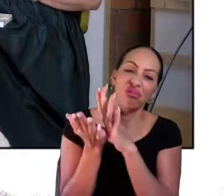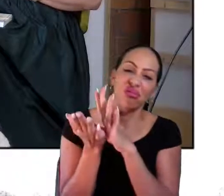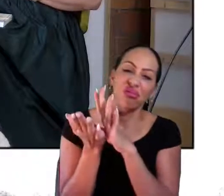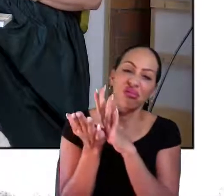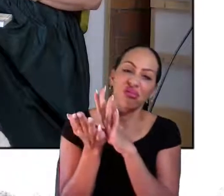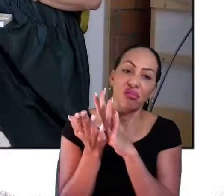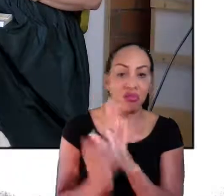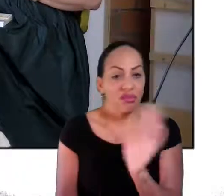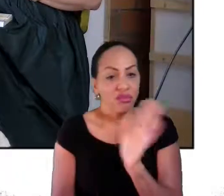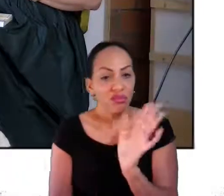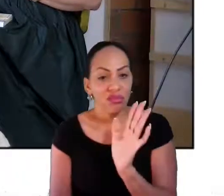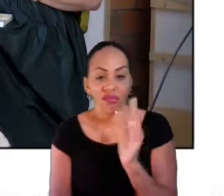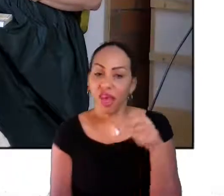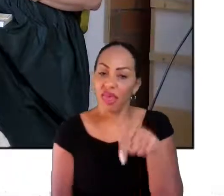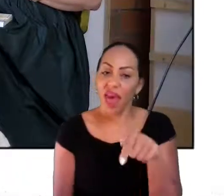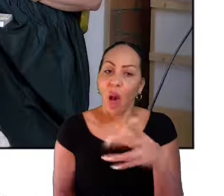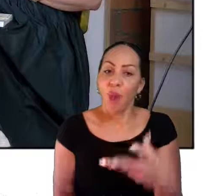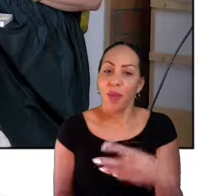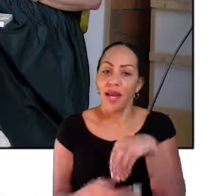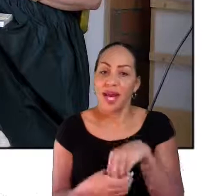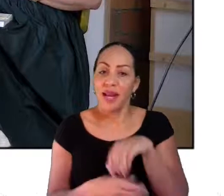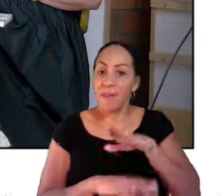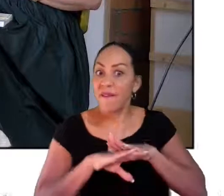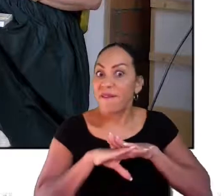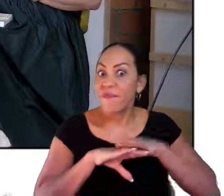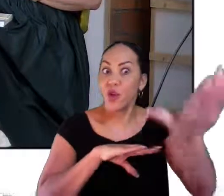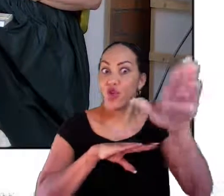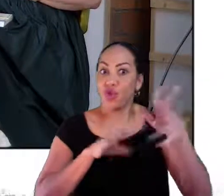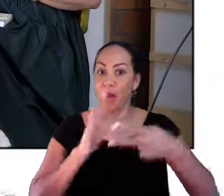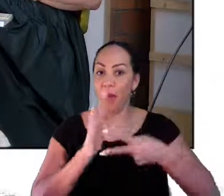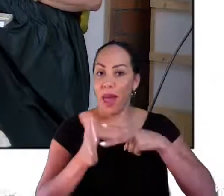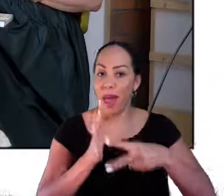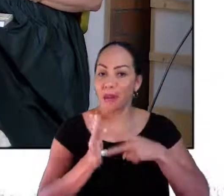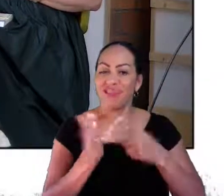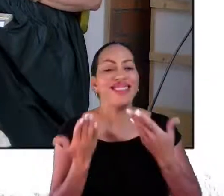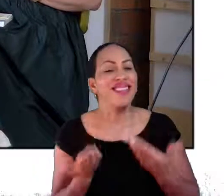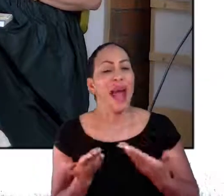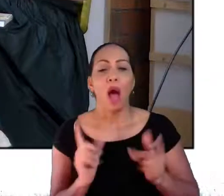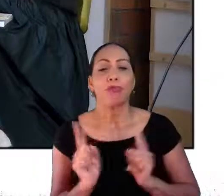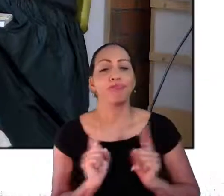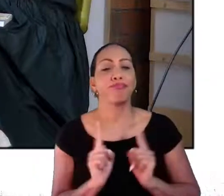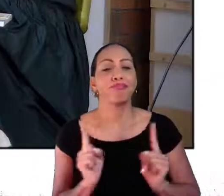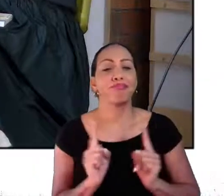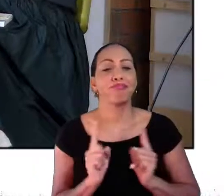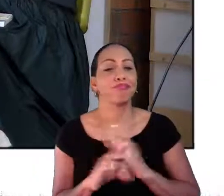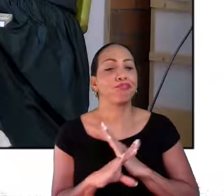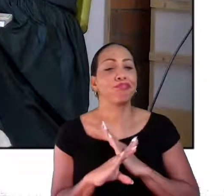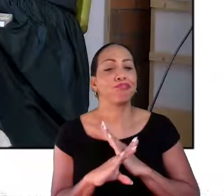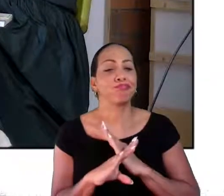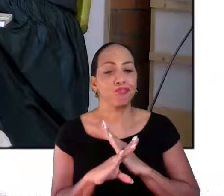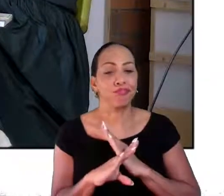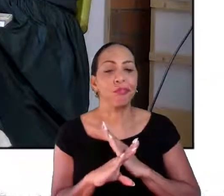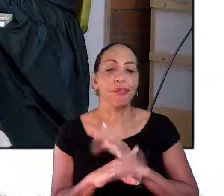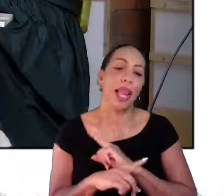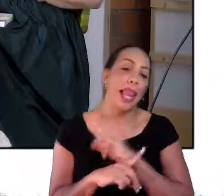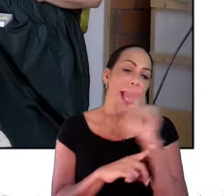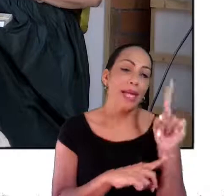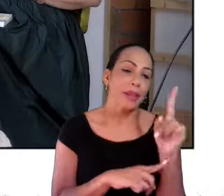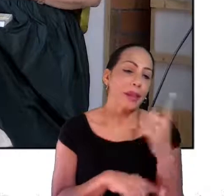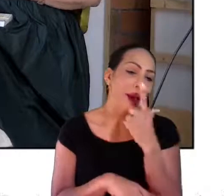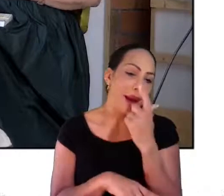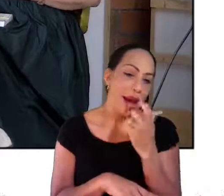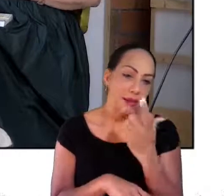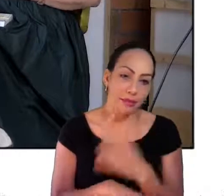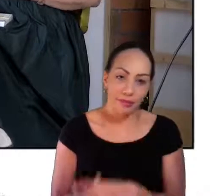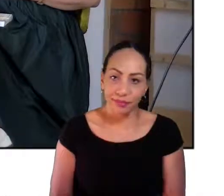your future plan, actually. Now's not the time, but then absolutely when, then, and kind of make sure that you keep it. Yes, so the other side of that is ones